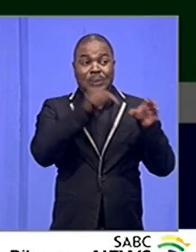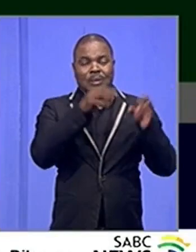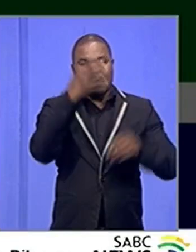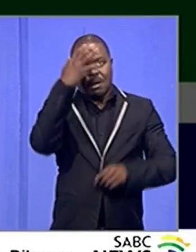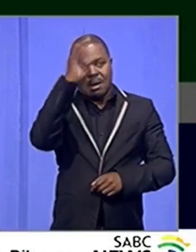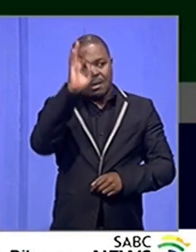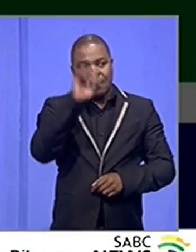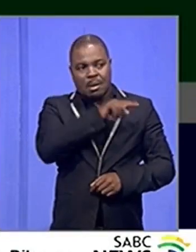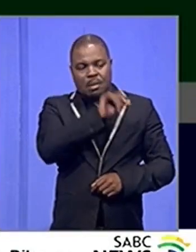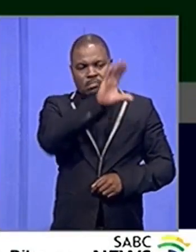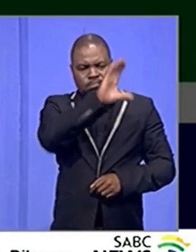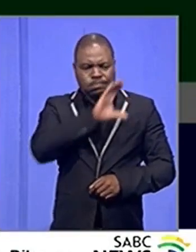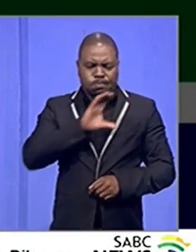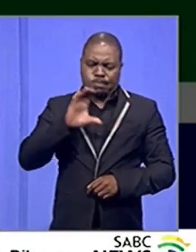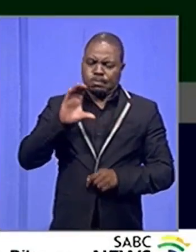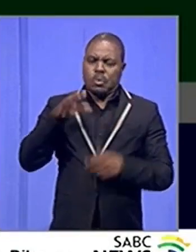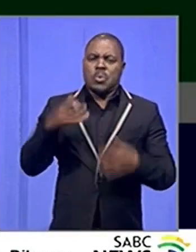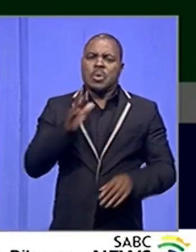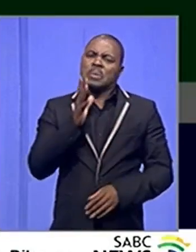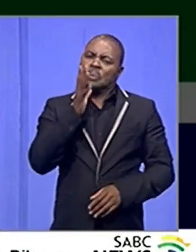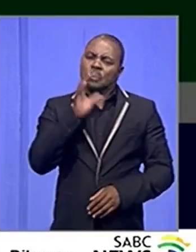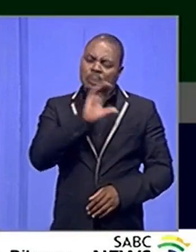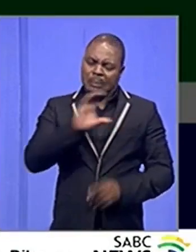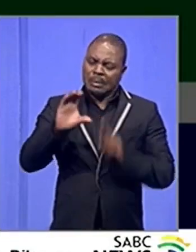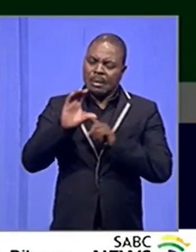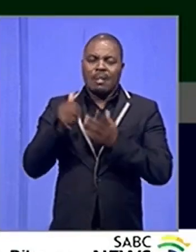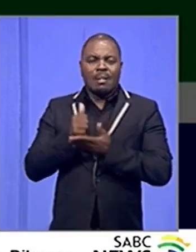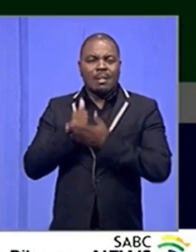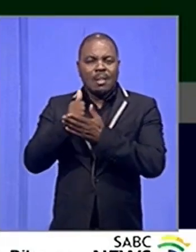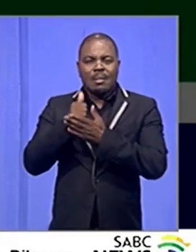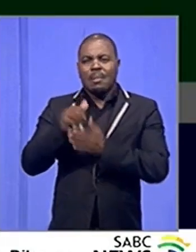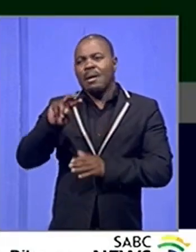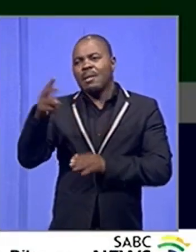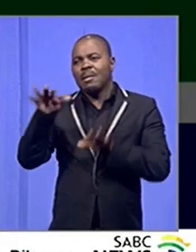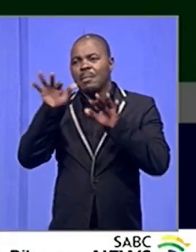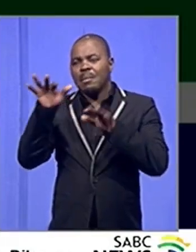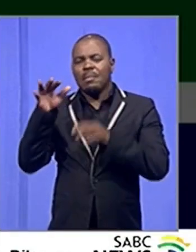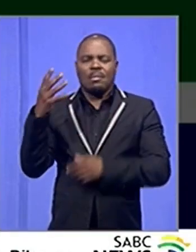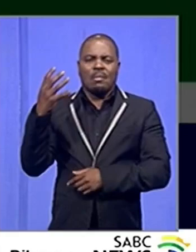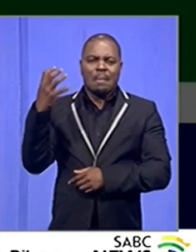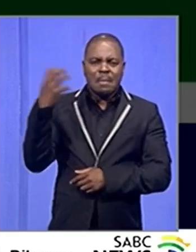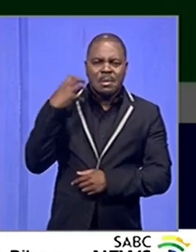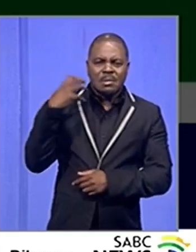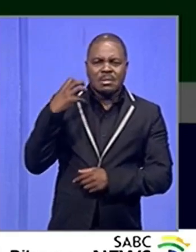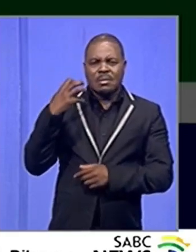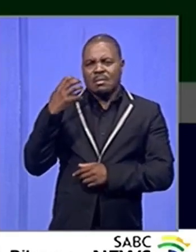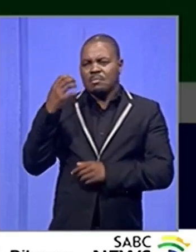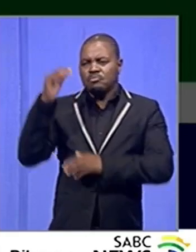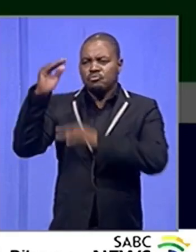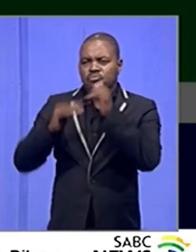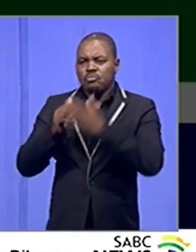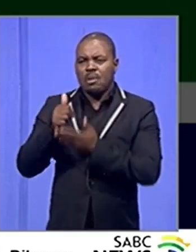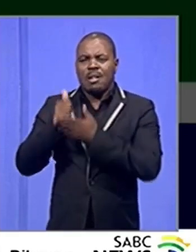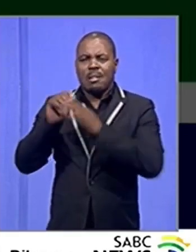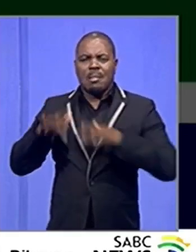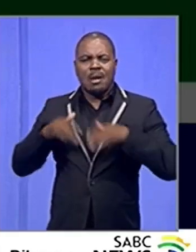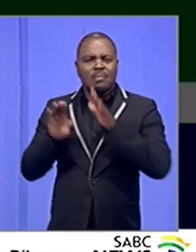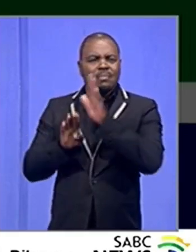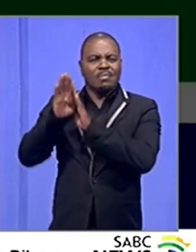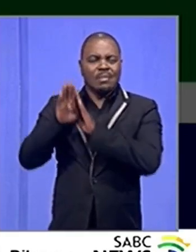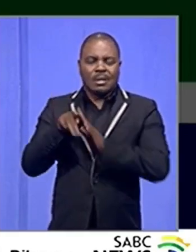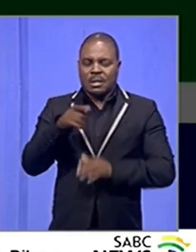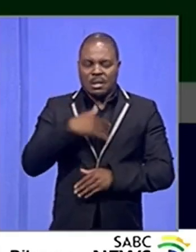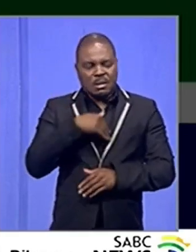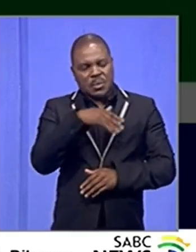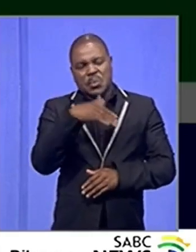tshe mashelenga manchinchinchi e wa mtsafa tsa mathelo a mangwe a ditona tsa mmusho e tloga e kuisha botlhoko kudu ka matla jwale